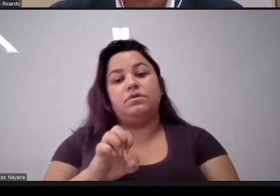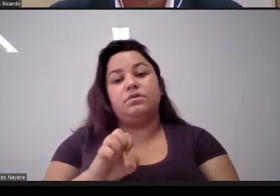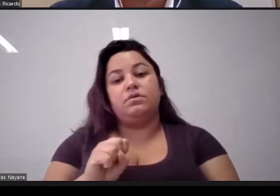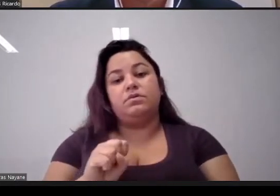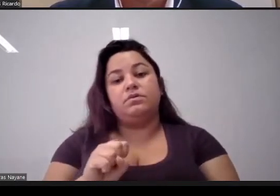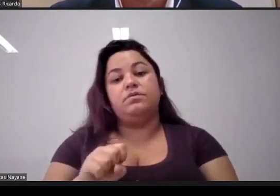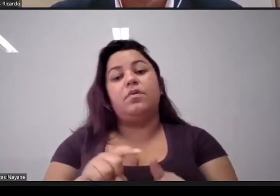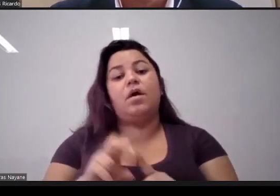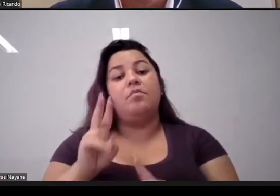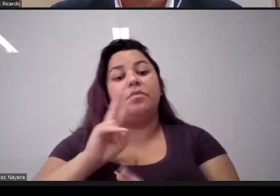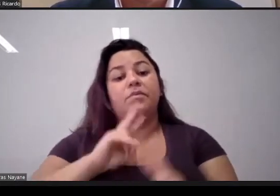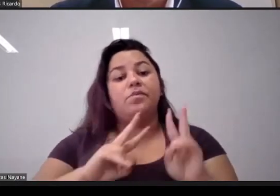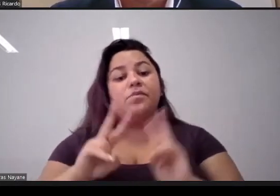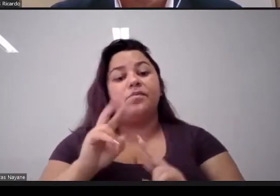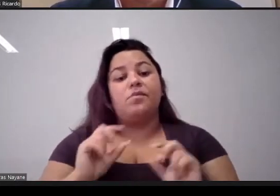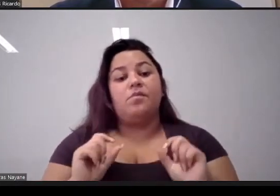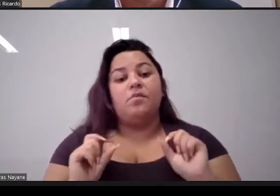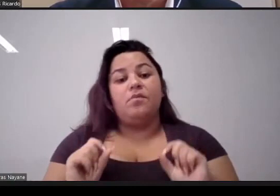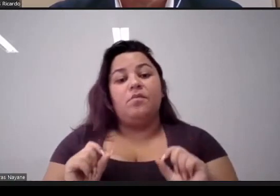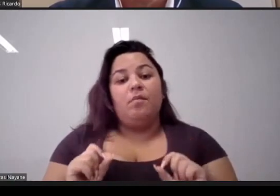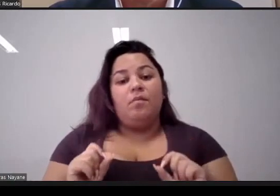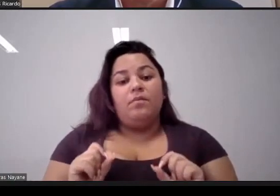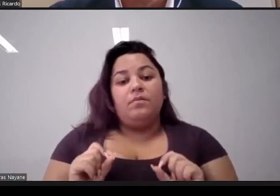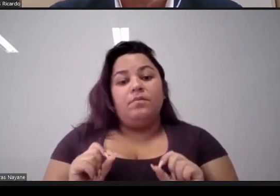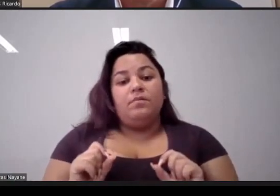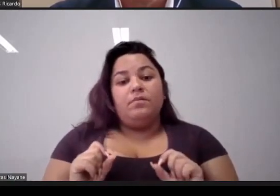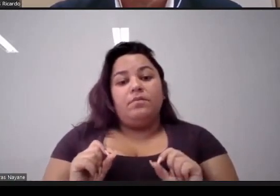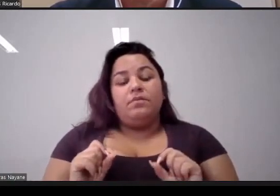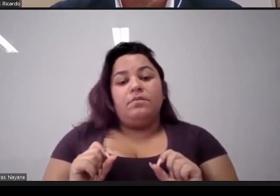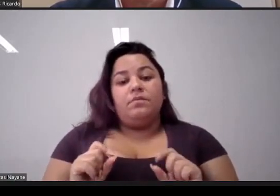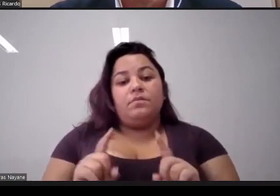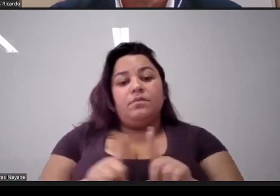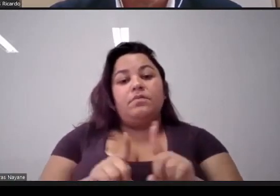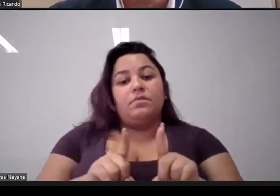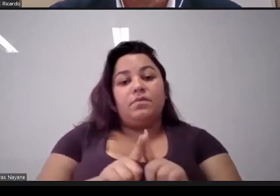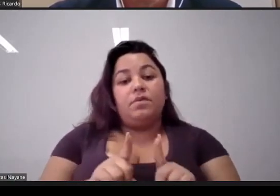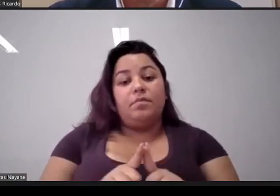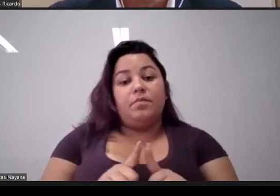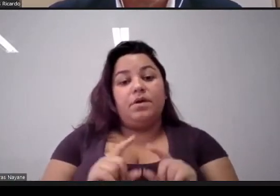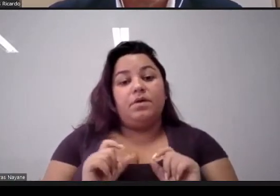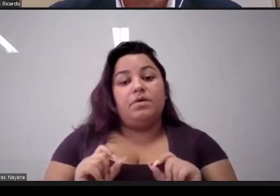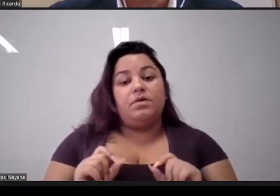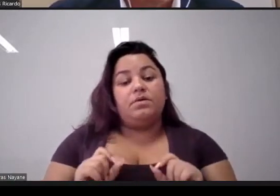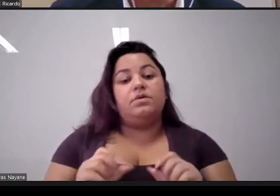the ones that are not paying taxes. But in my point of view,